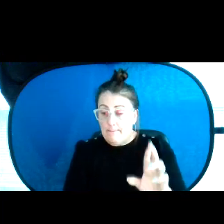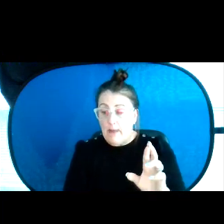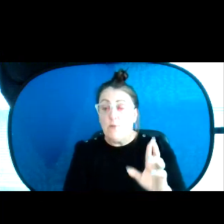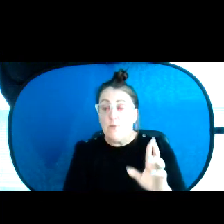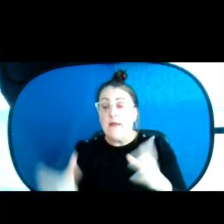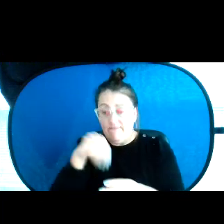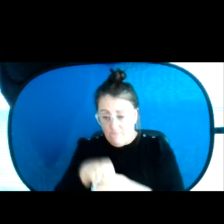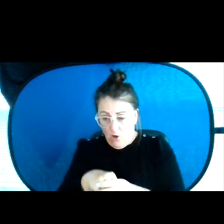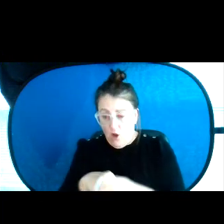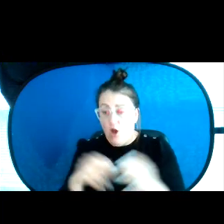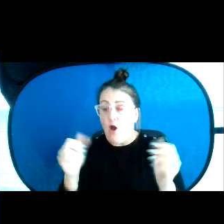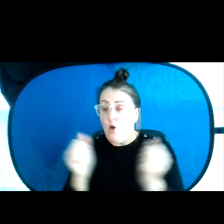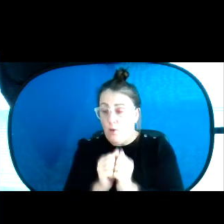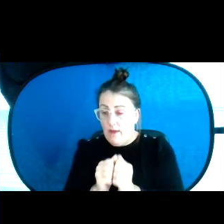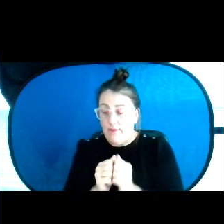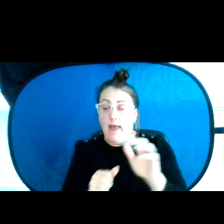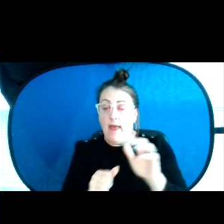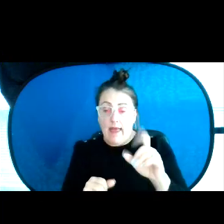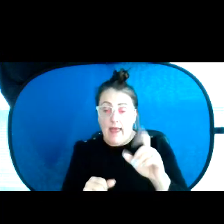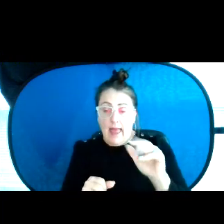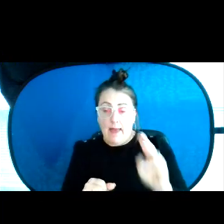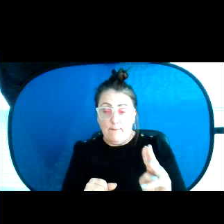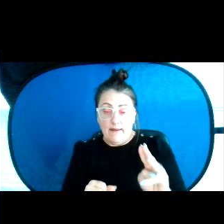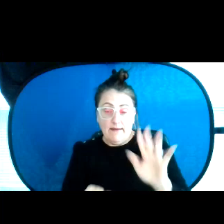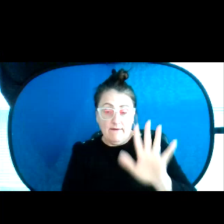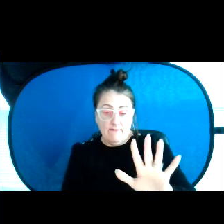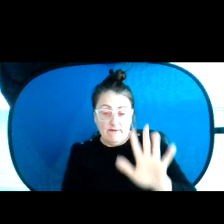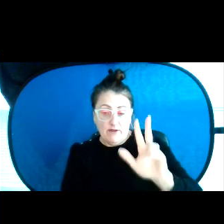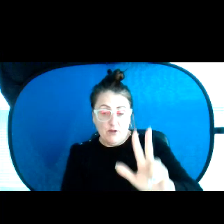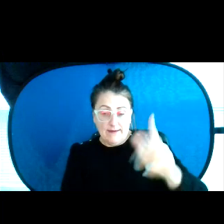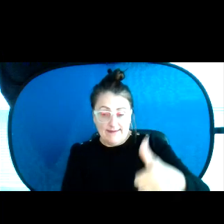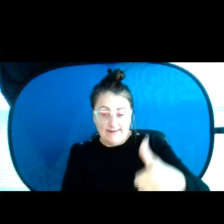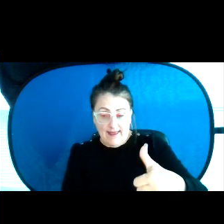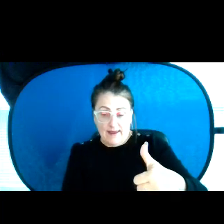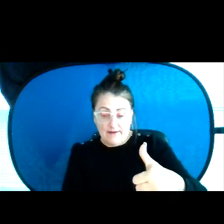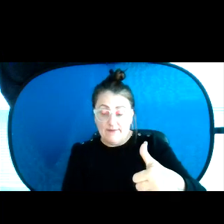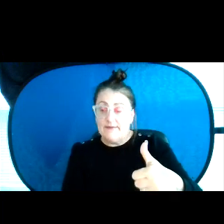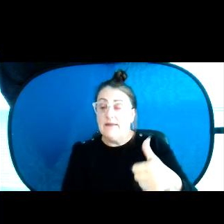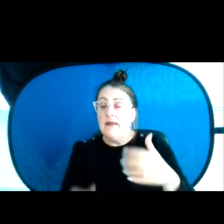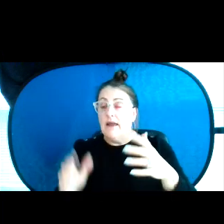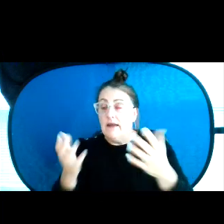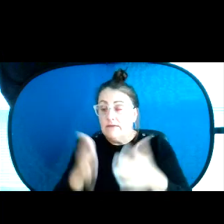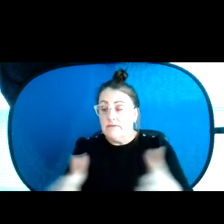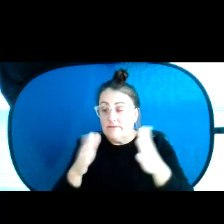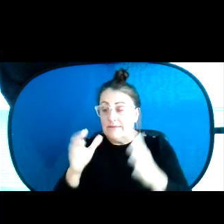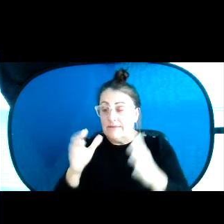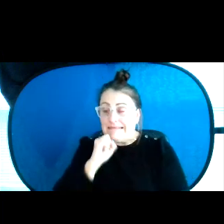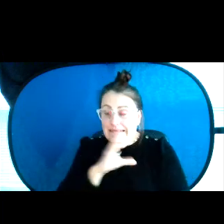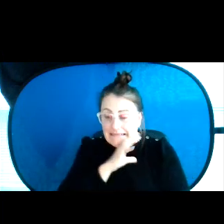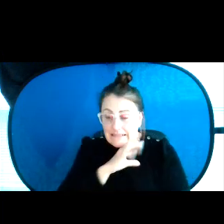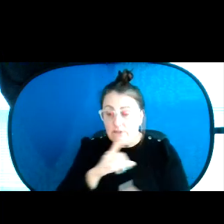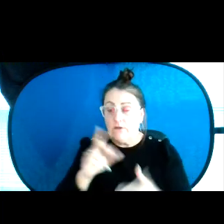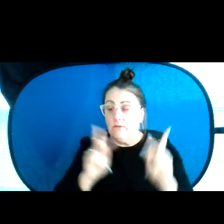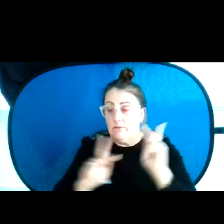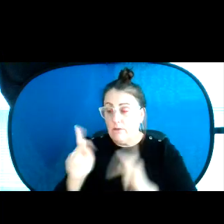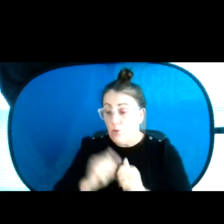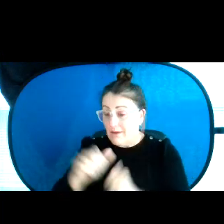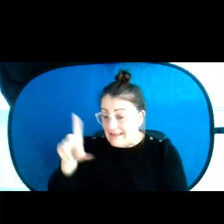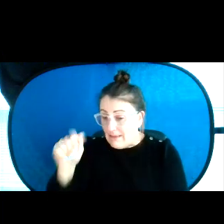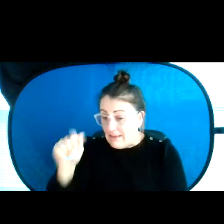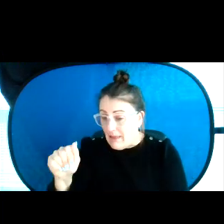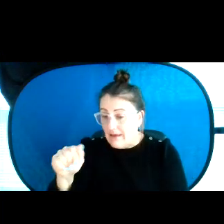Transit Administration 5310, Enhanced Mobility of Seniors and Individuals with Disability, also known